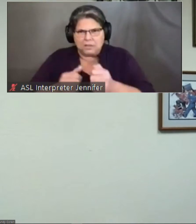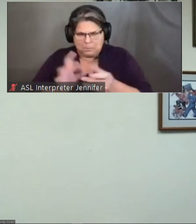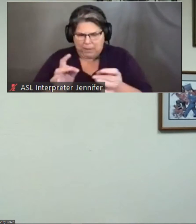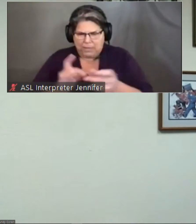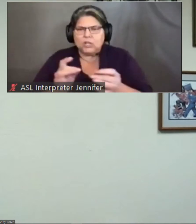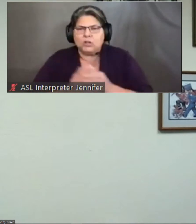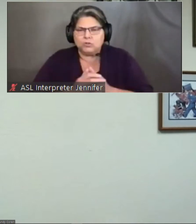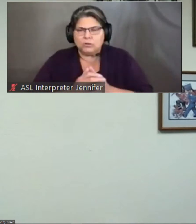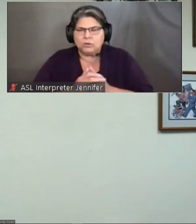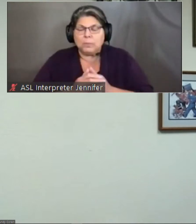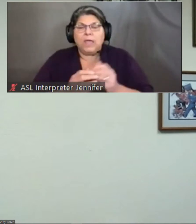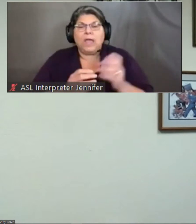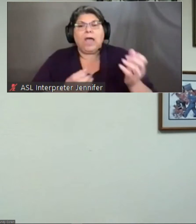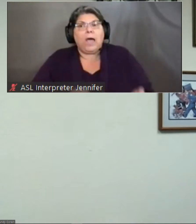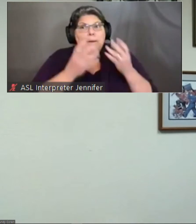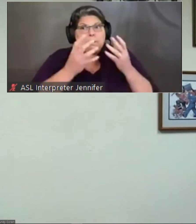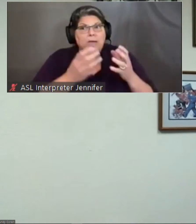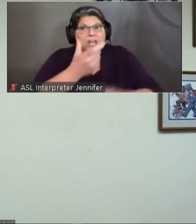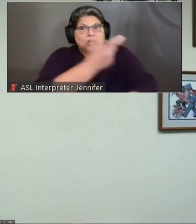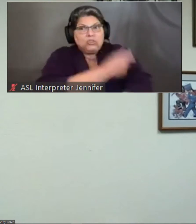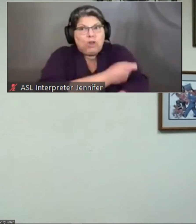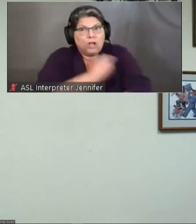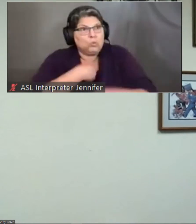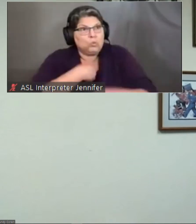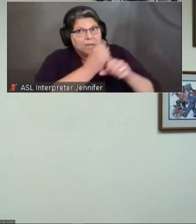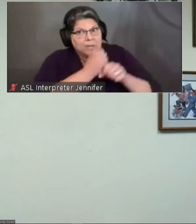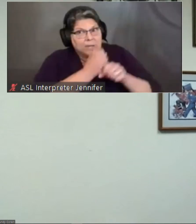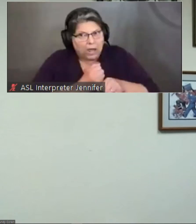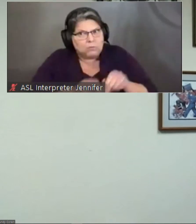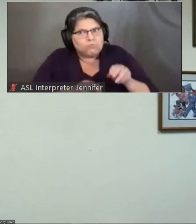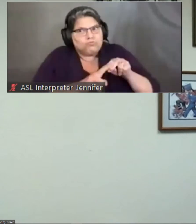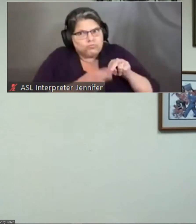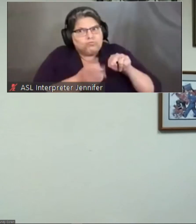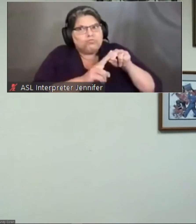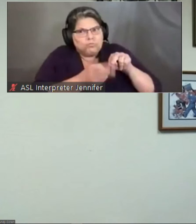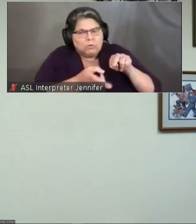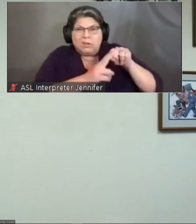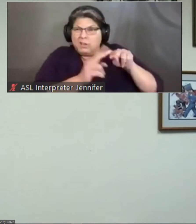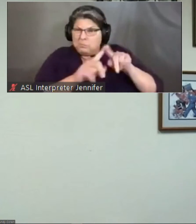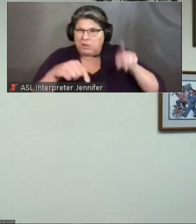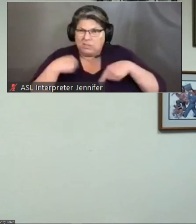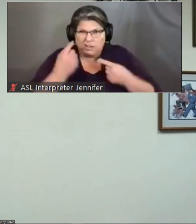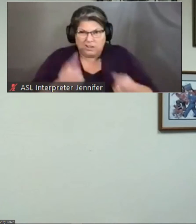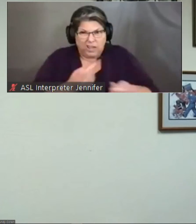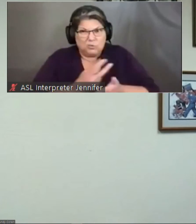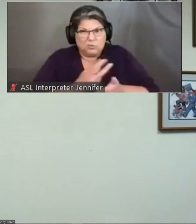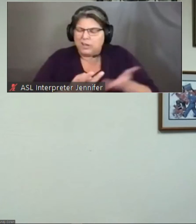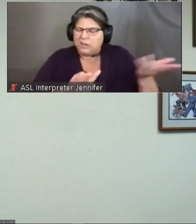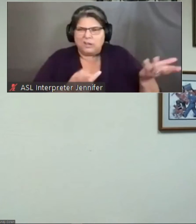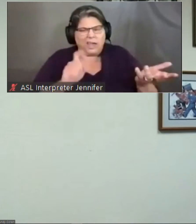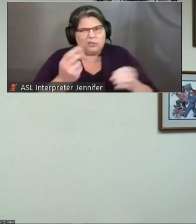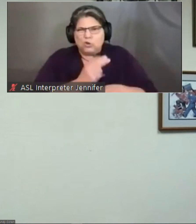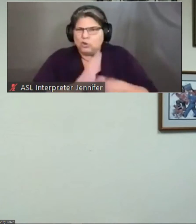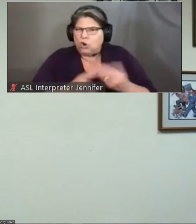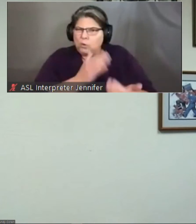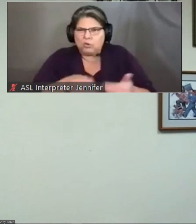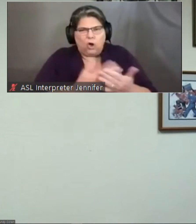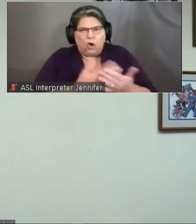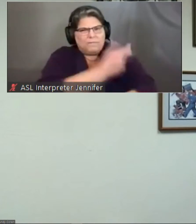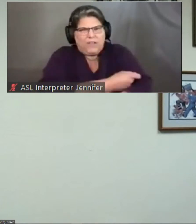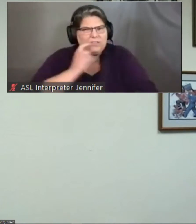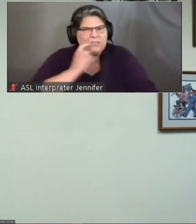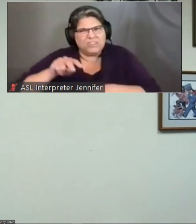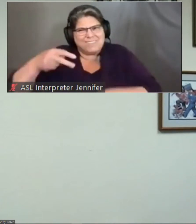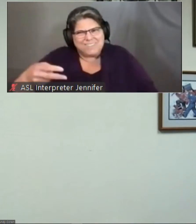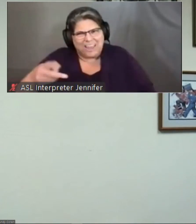increasing, though in the past week we've needed almost all of our vaccines for second doses, and we hope to have some